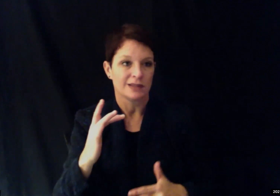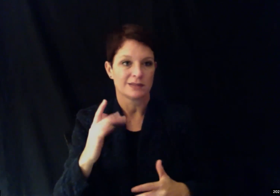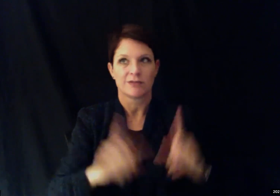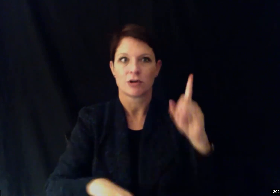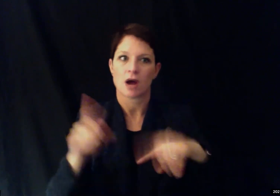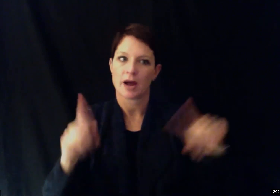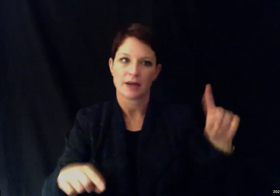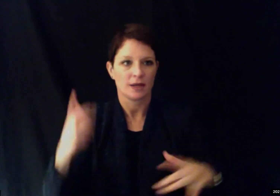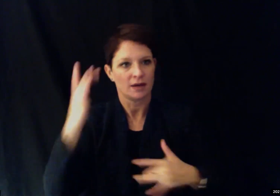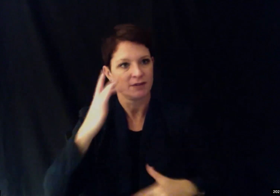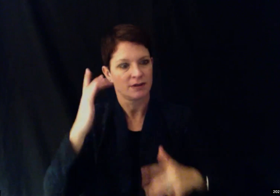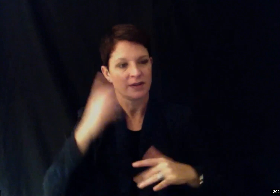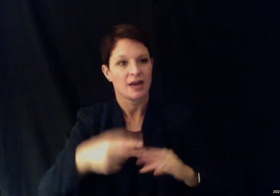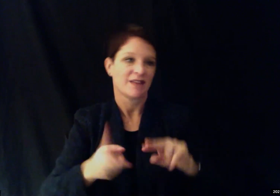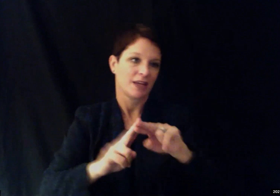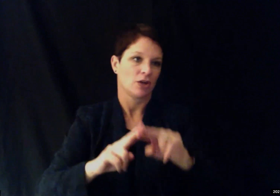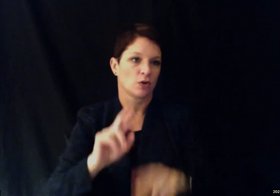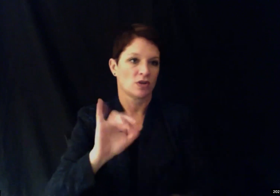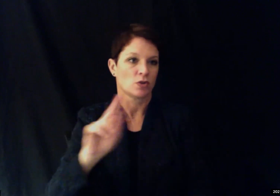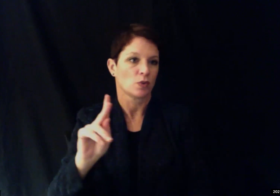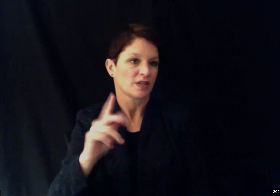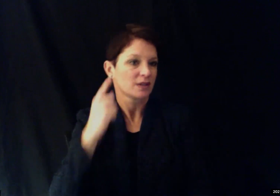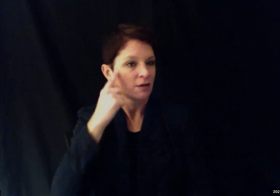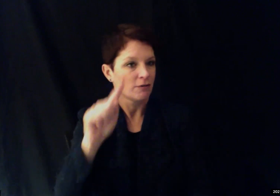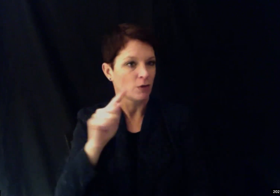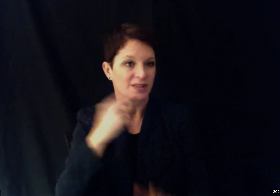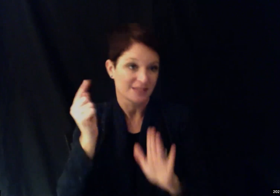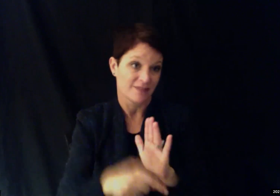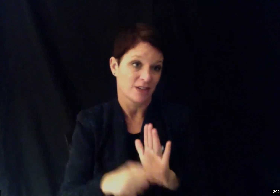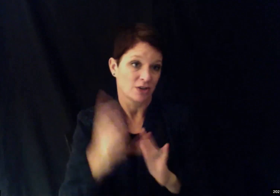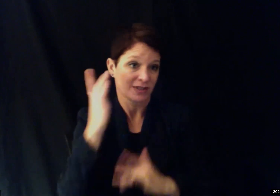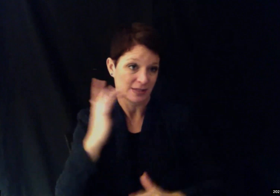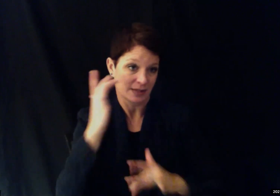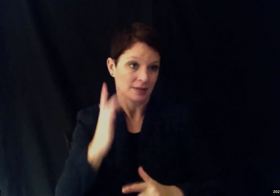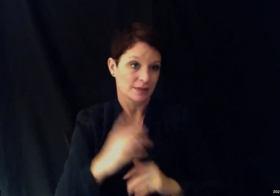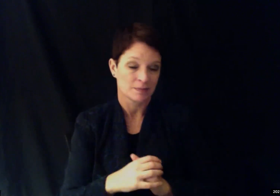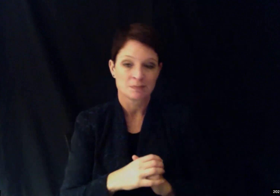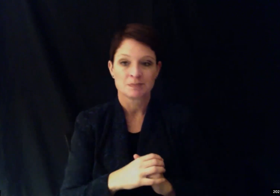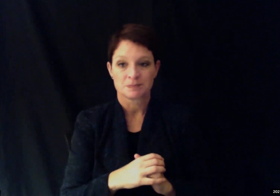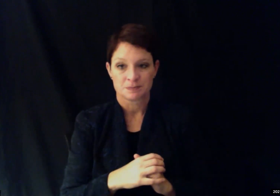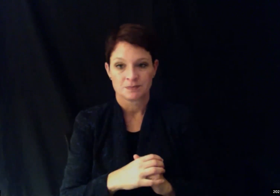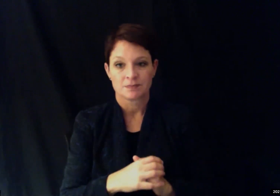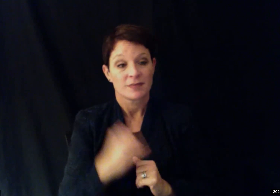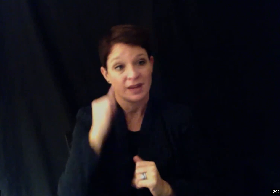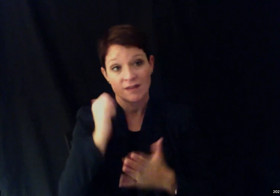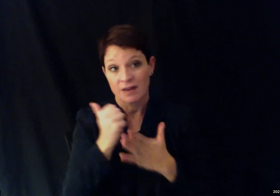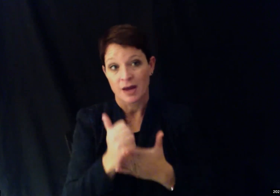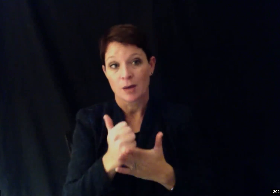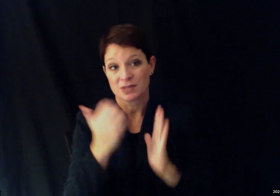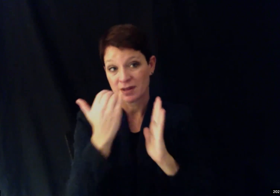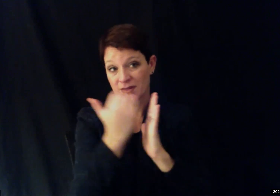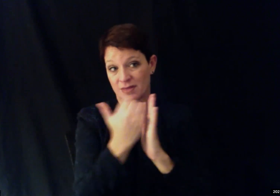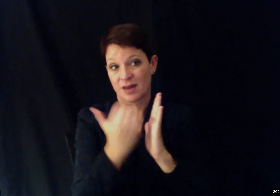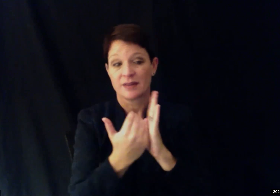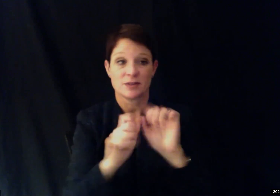conditions that put you at increased risk for severe disease. And if it's helpful, we can send out